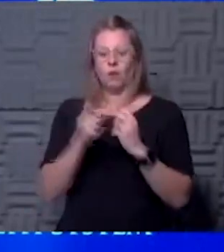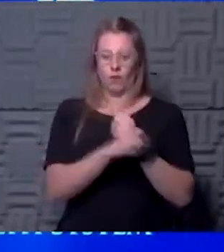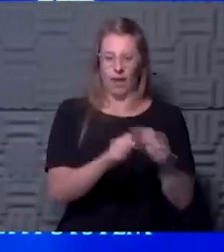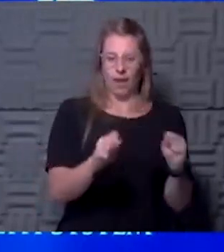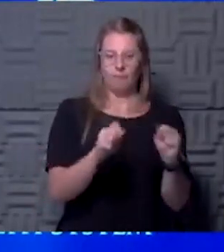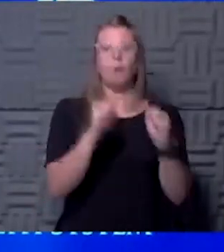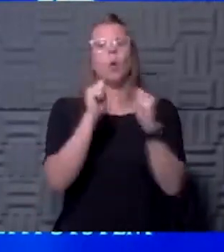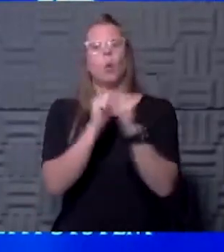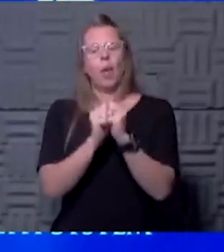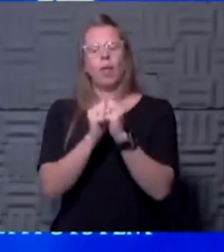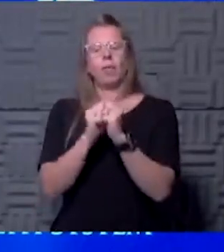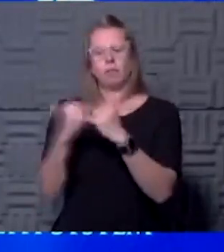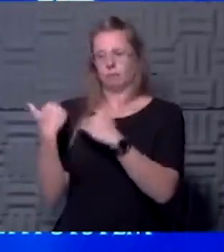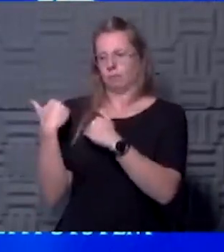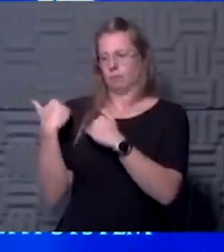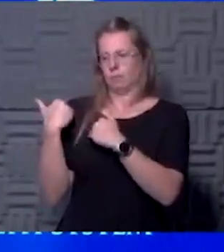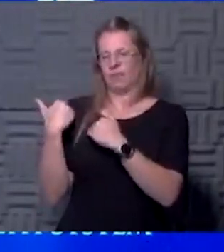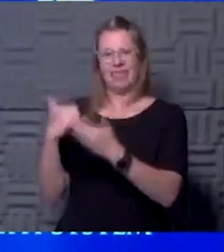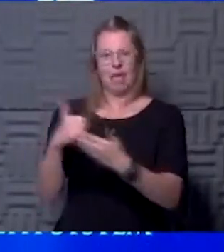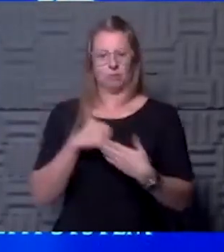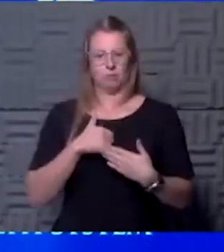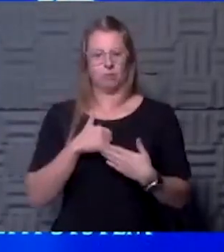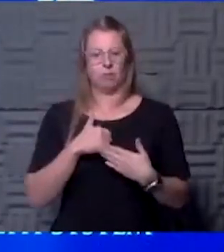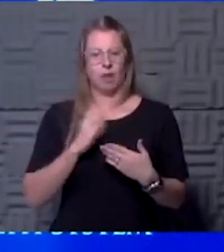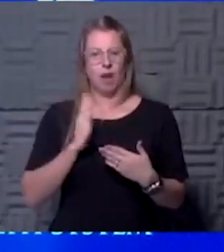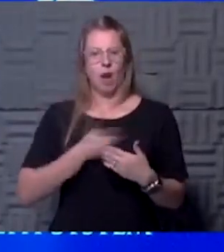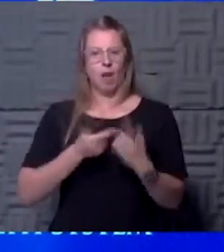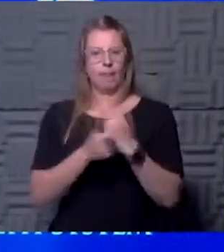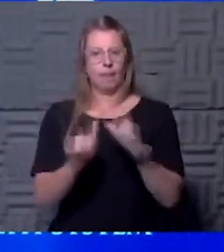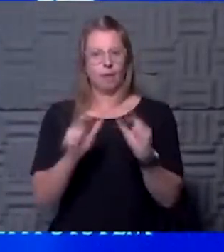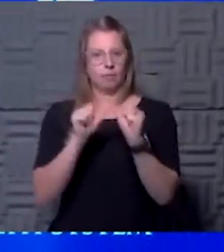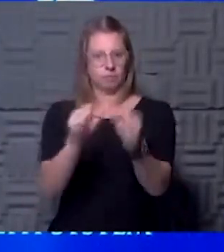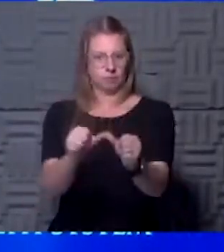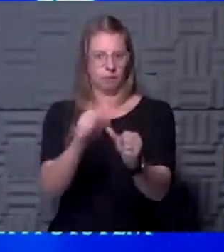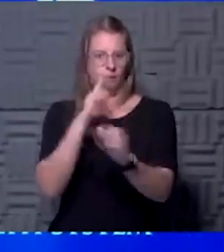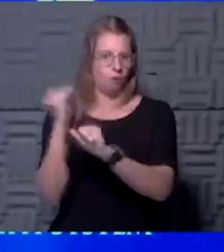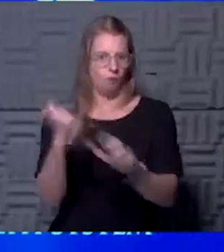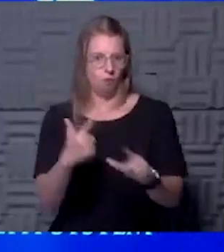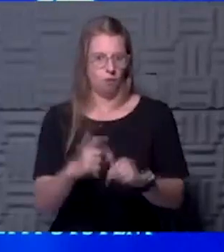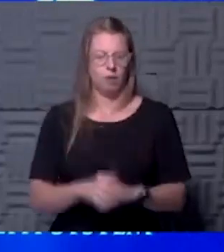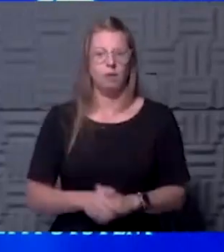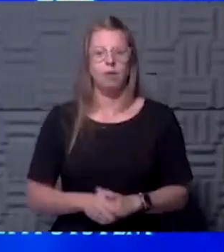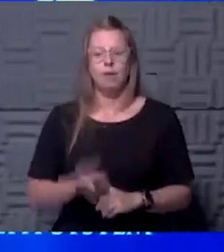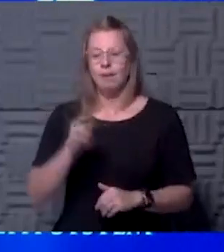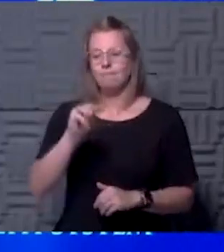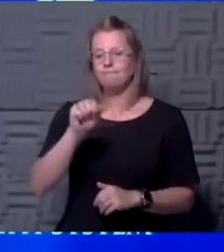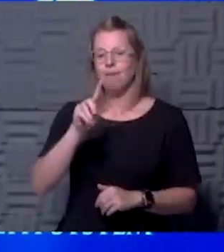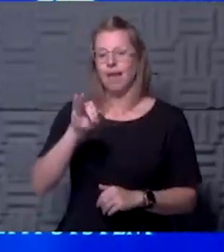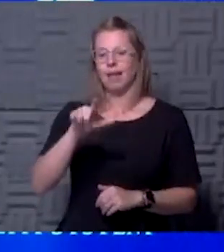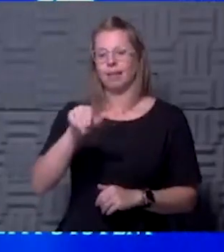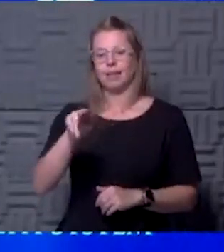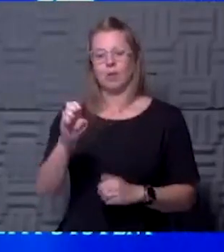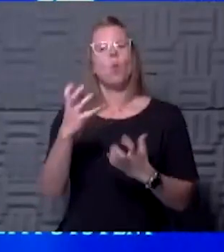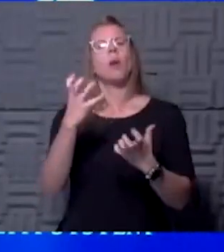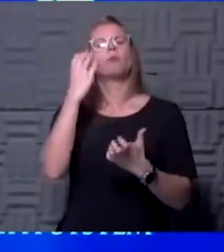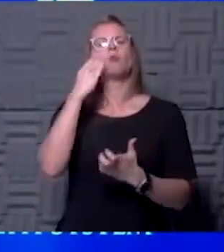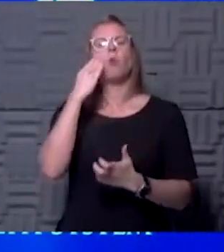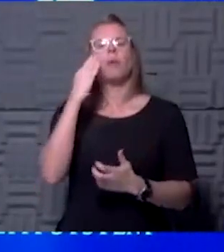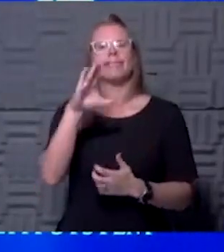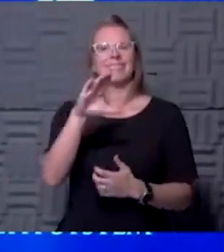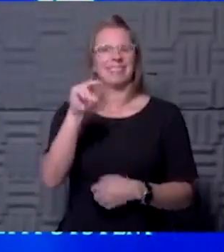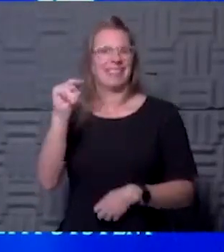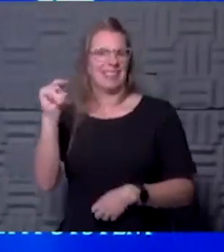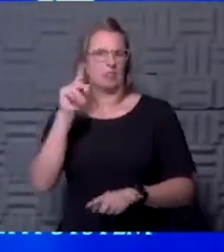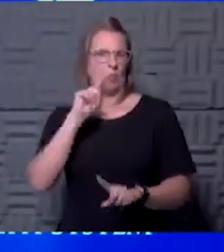with responsibility helps us keep our liberty overall. Madeline wants to know why we need to have, as